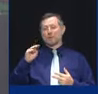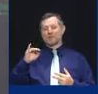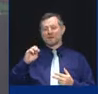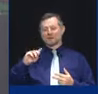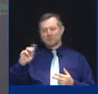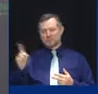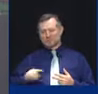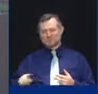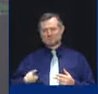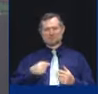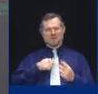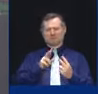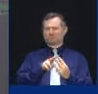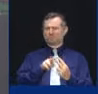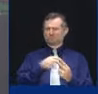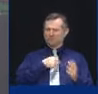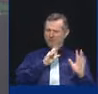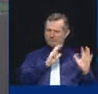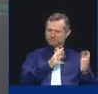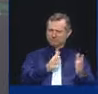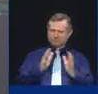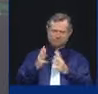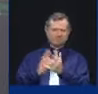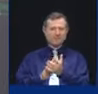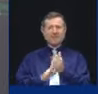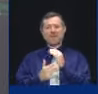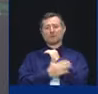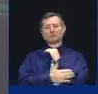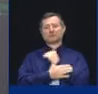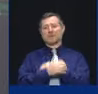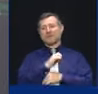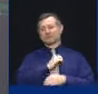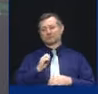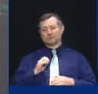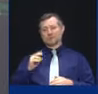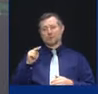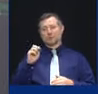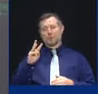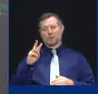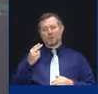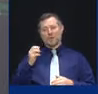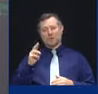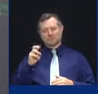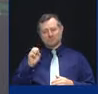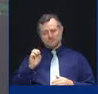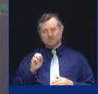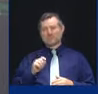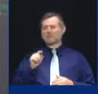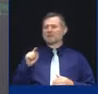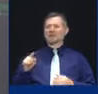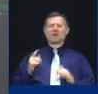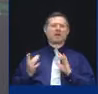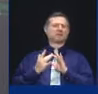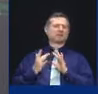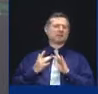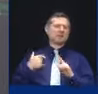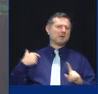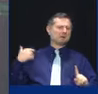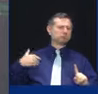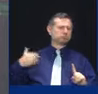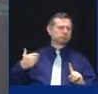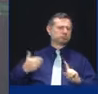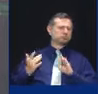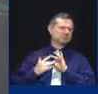county executive, Newhouse, who was just on this from day one, called me 150 times. All he said was,